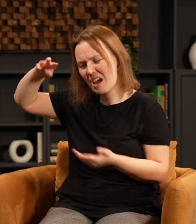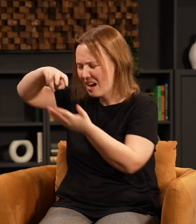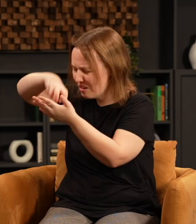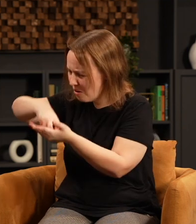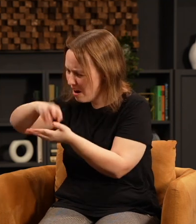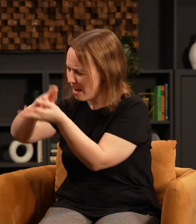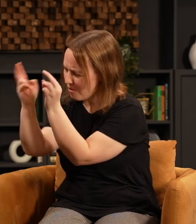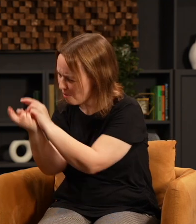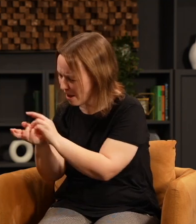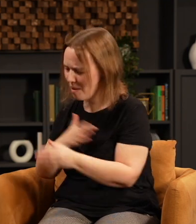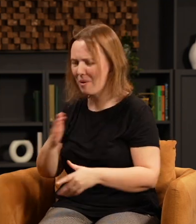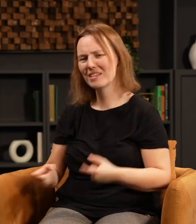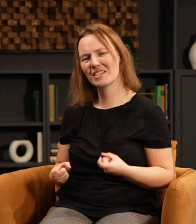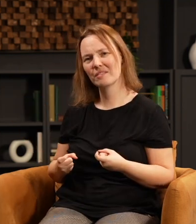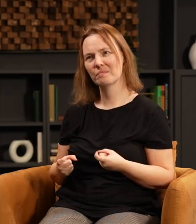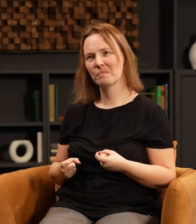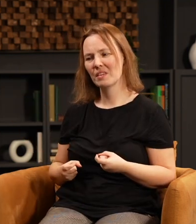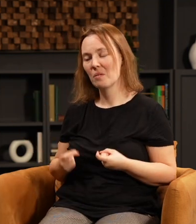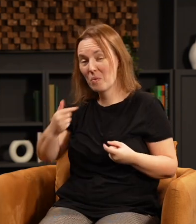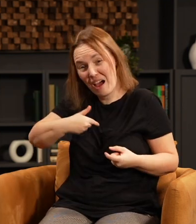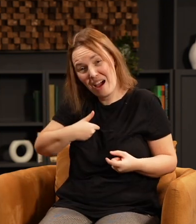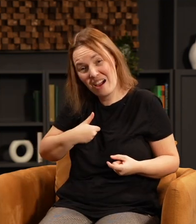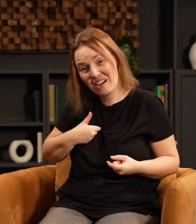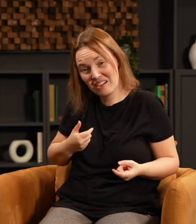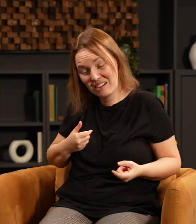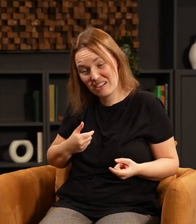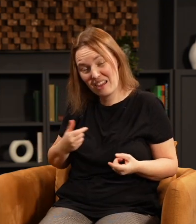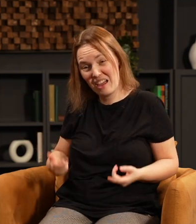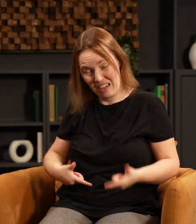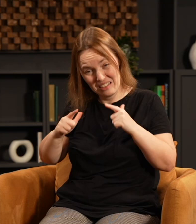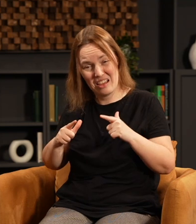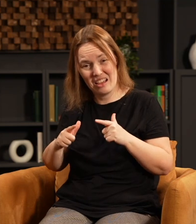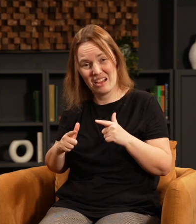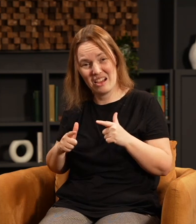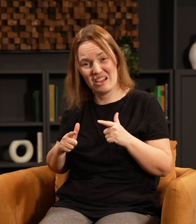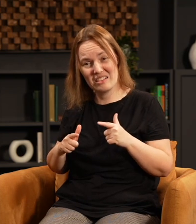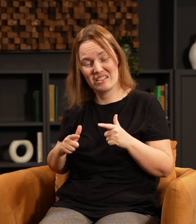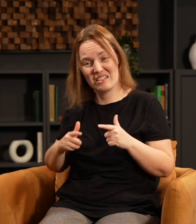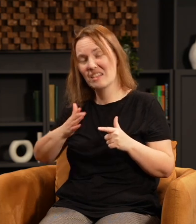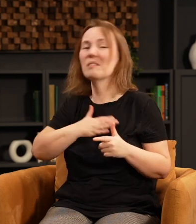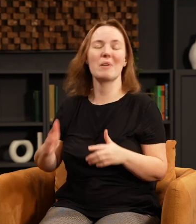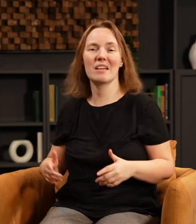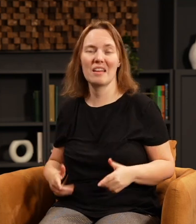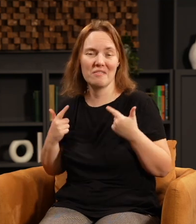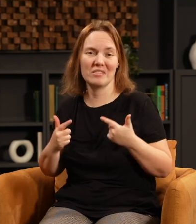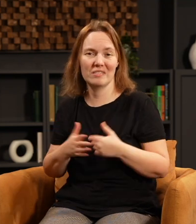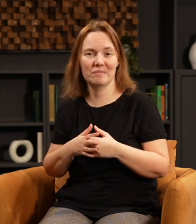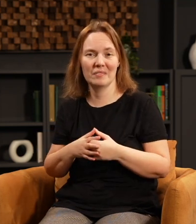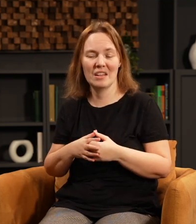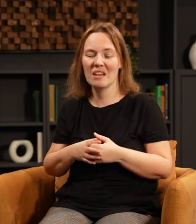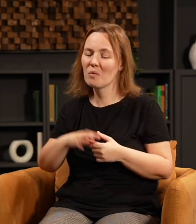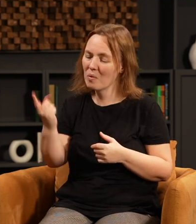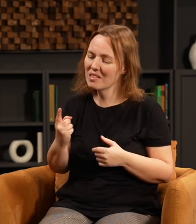my sin, what I had given place to. And it doesn't even mean it was something that I was looking for. But once I acknowledged it, I said, Lord,